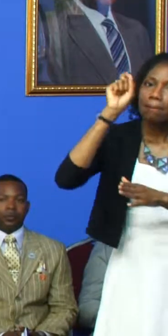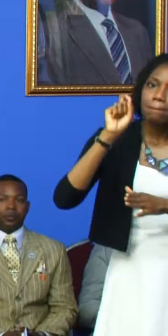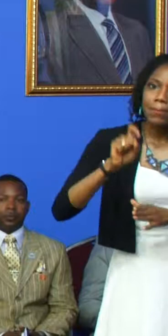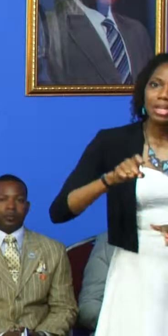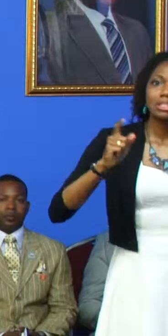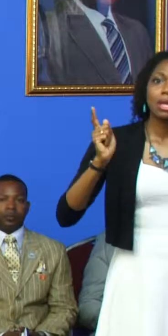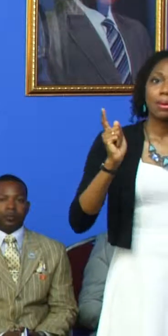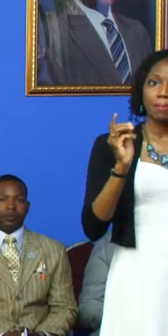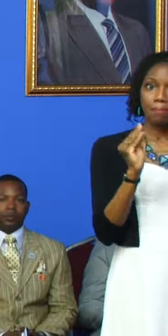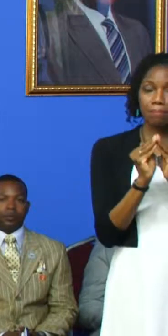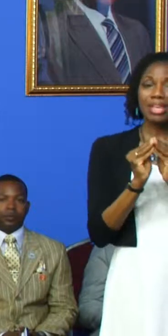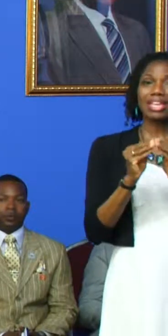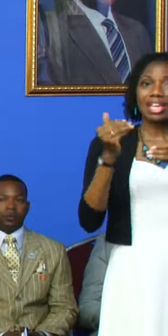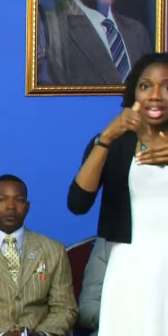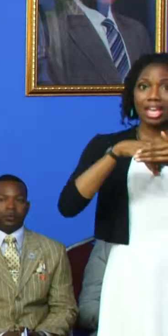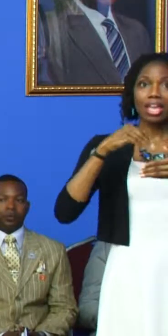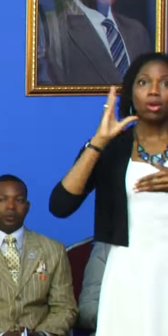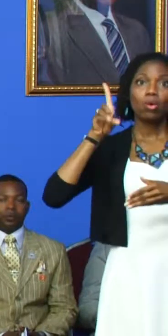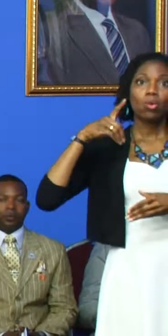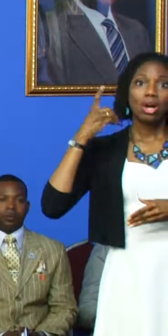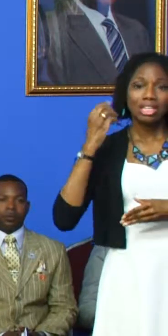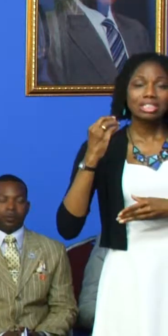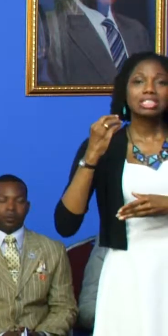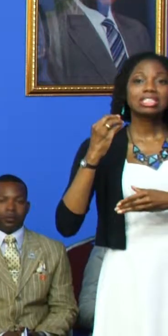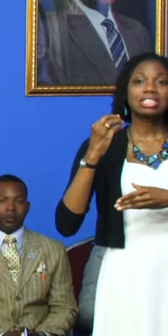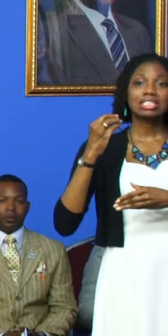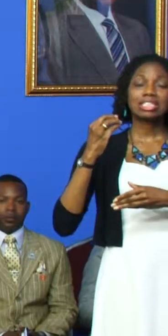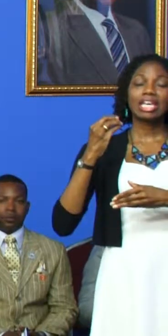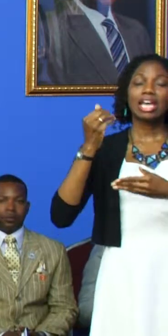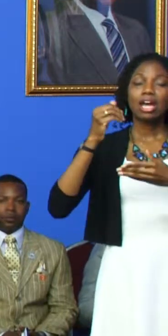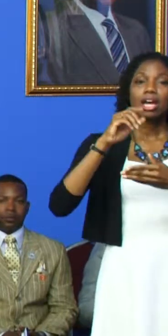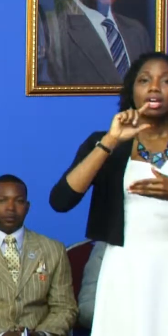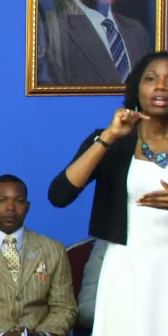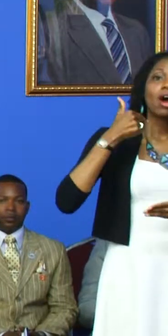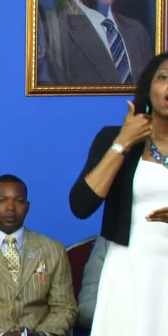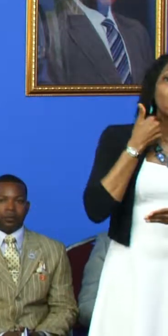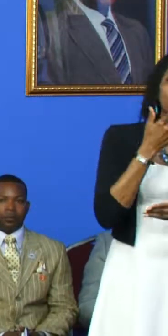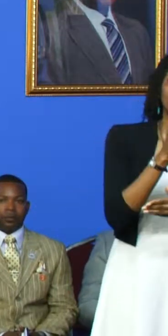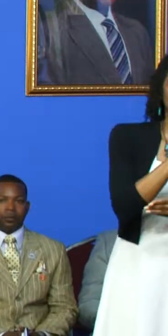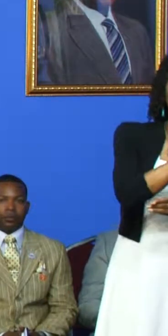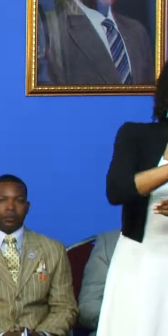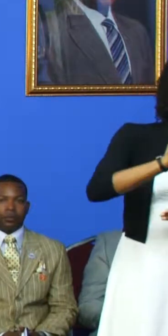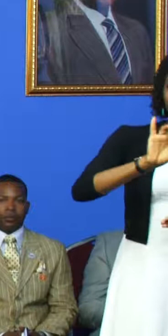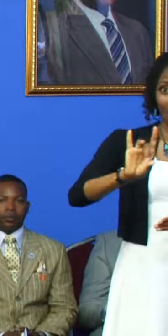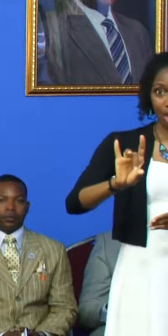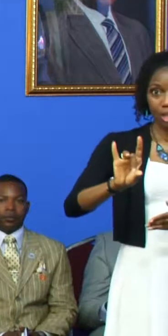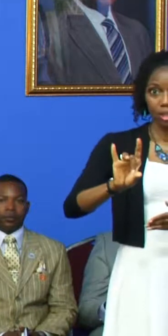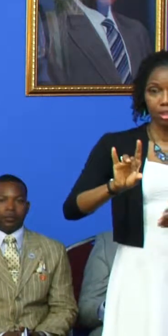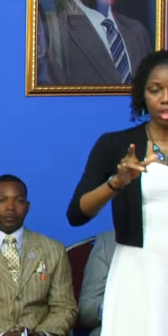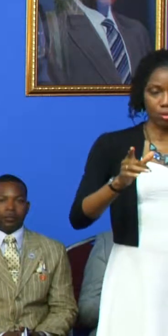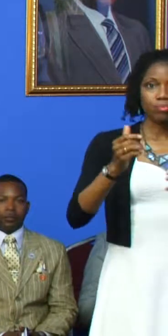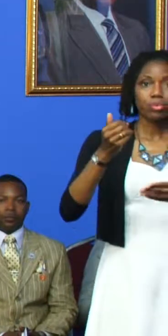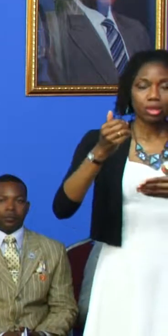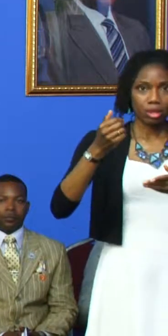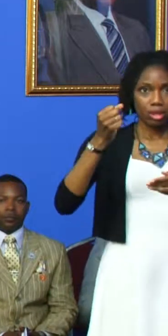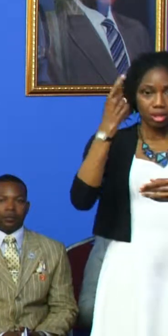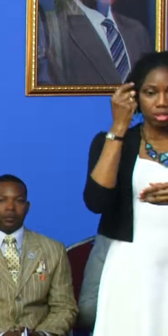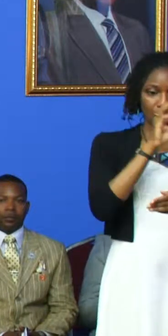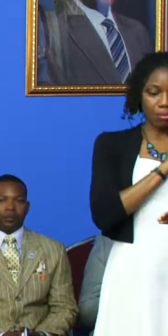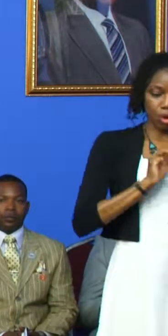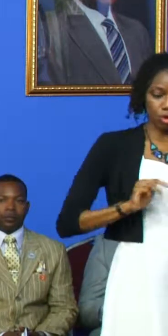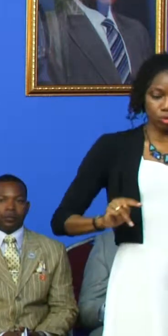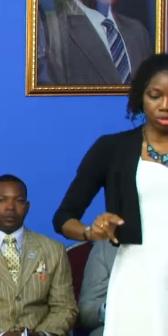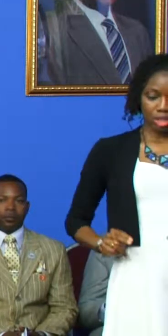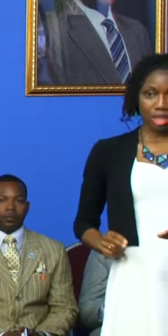28th. Why? Because, first of all, when Martin Luther King on August 28, 1963,